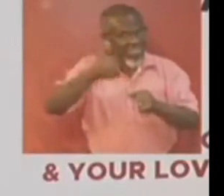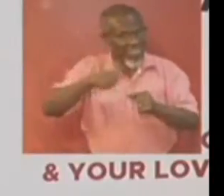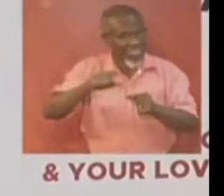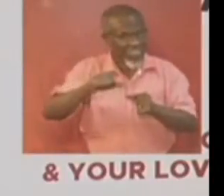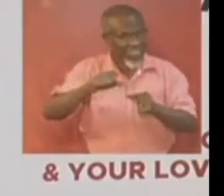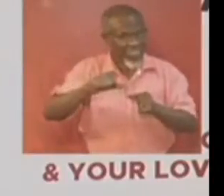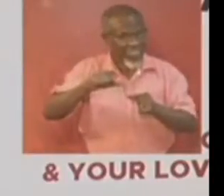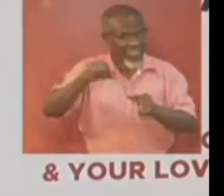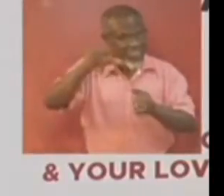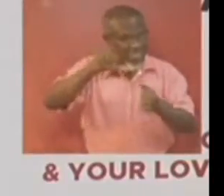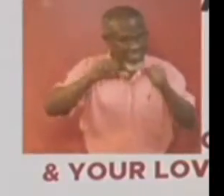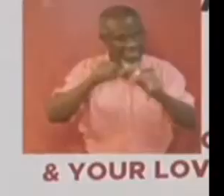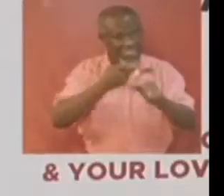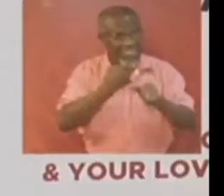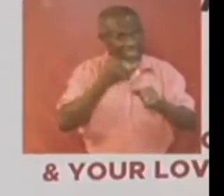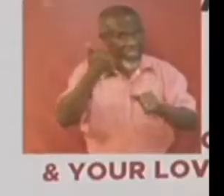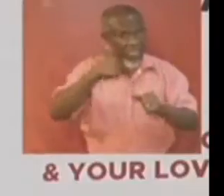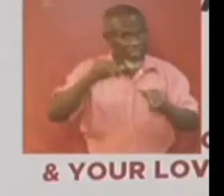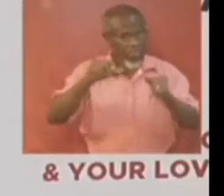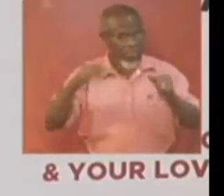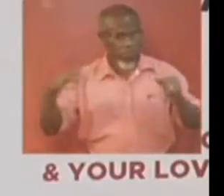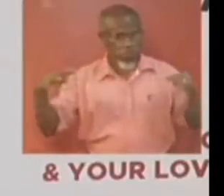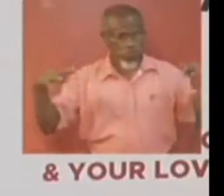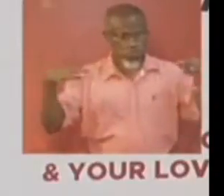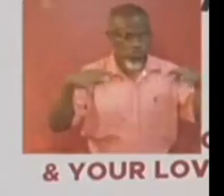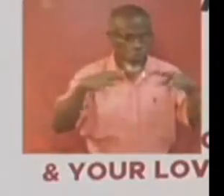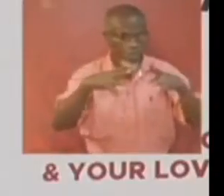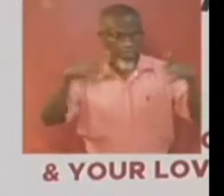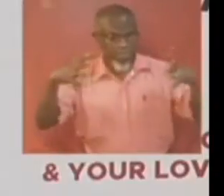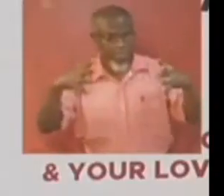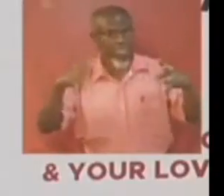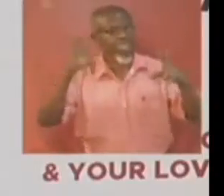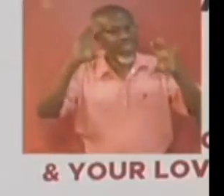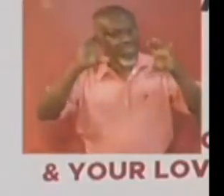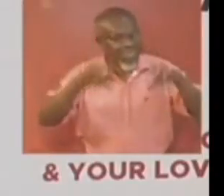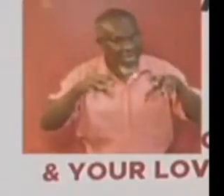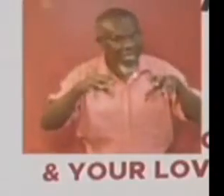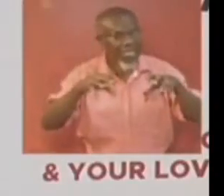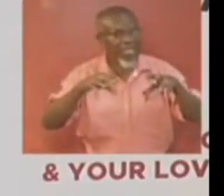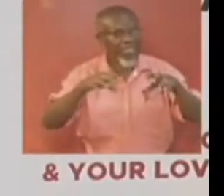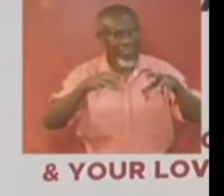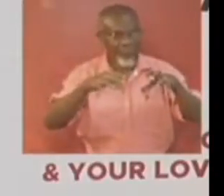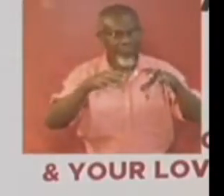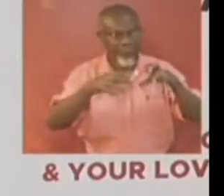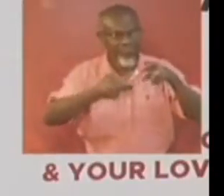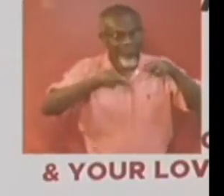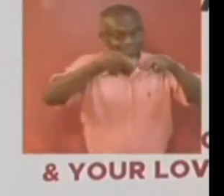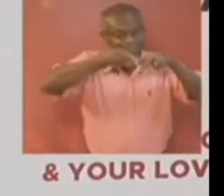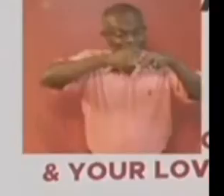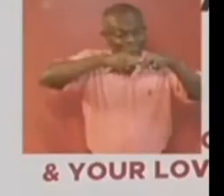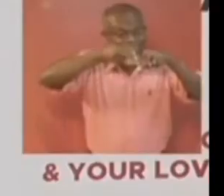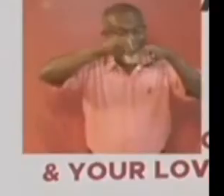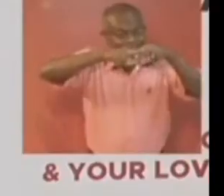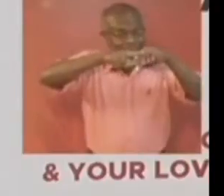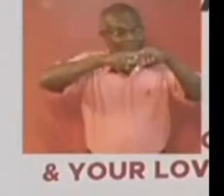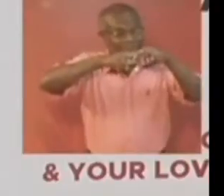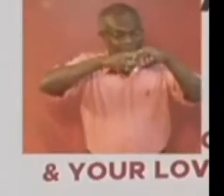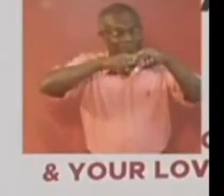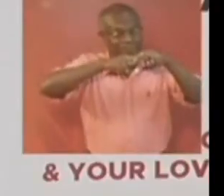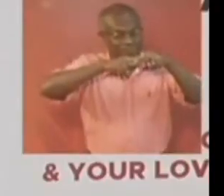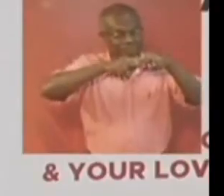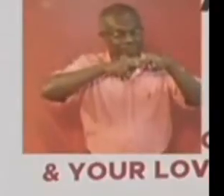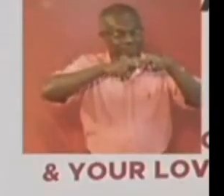the transmission of COVID-19. And on Monday, Dr. Hines, my colleague, stressed that